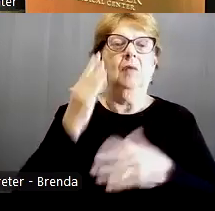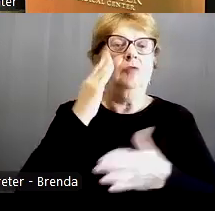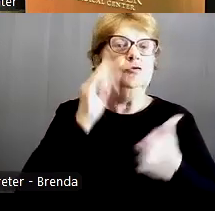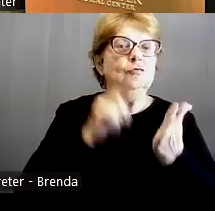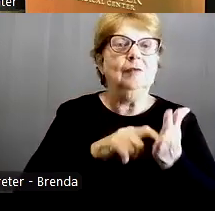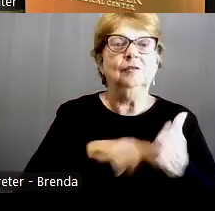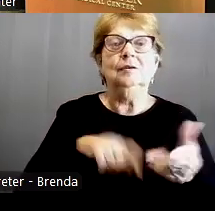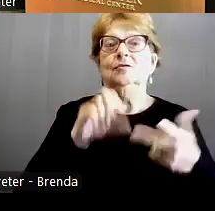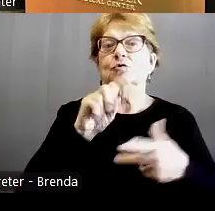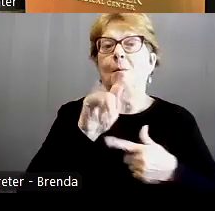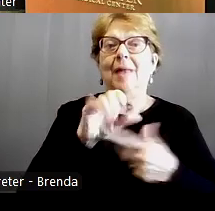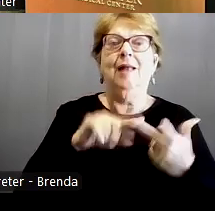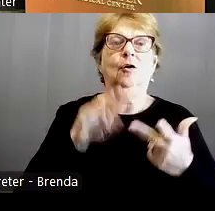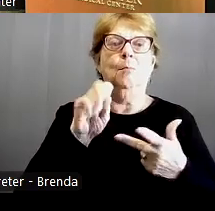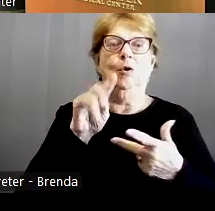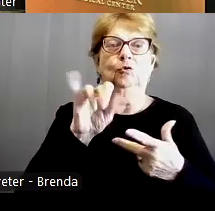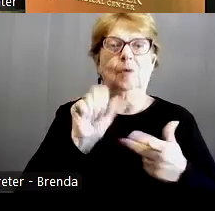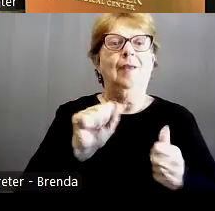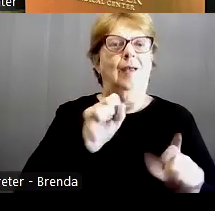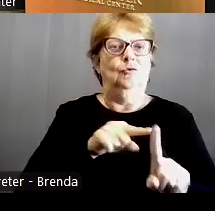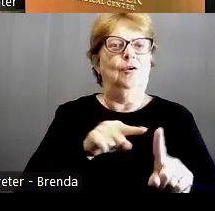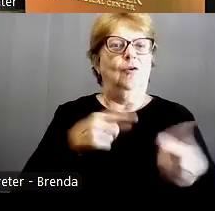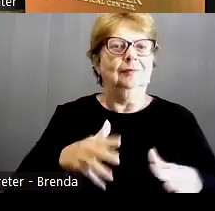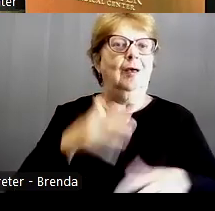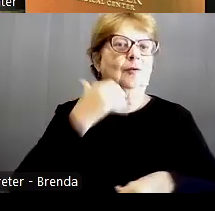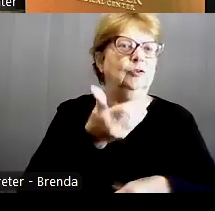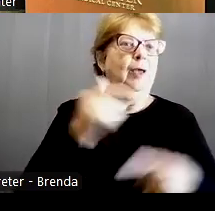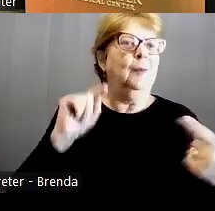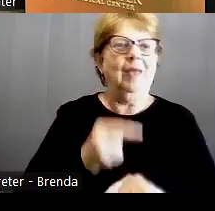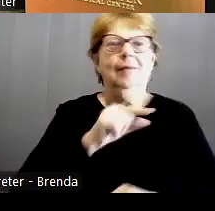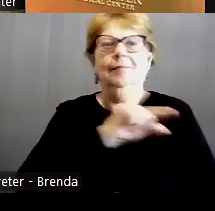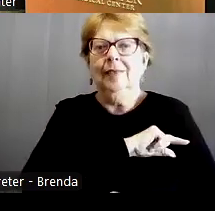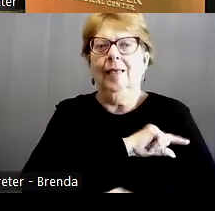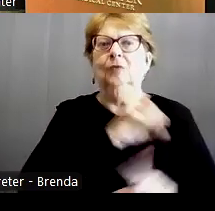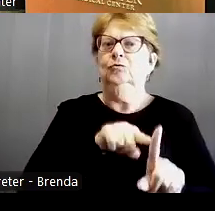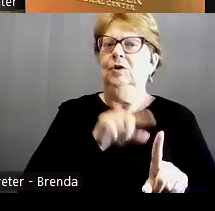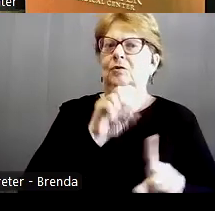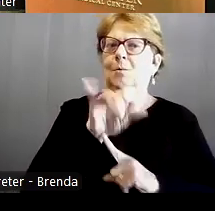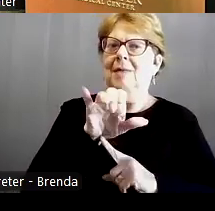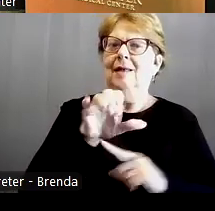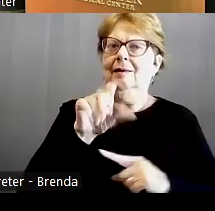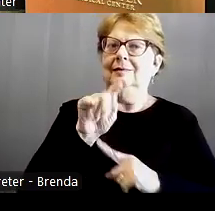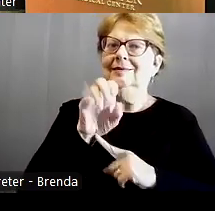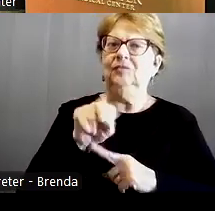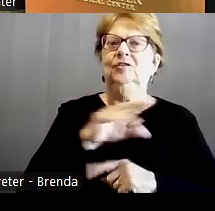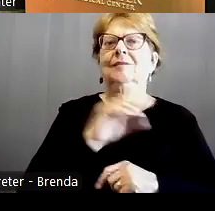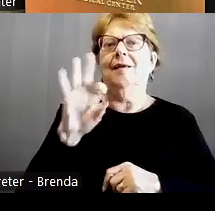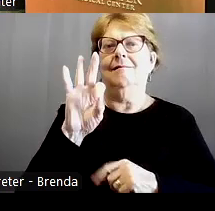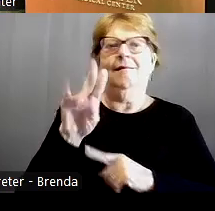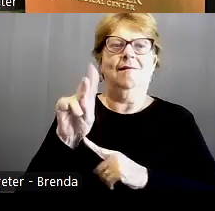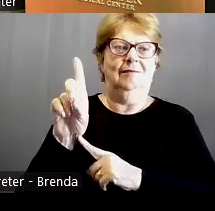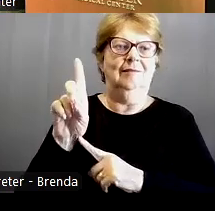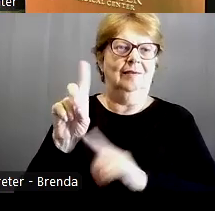somatic, or motoric, can trigger anxiety, shame, pain, guilt, triggering somatic tension and FND